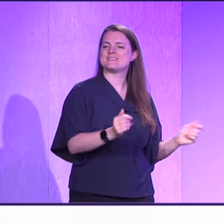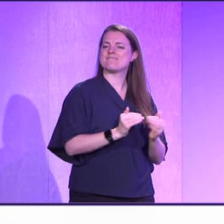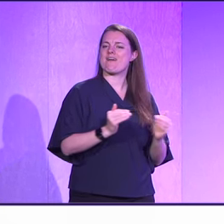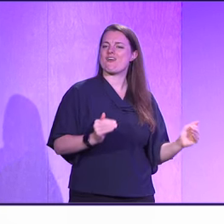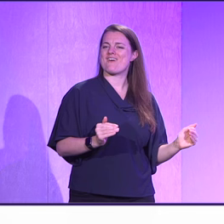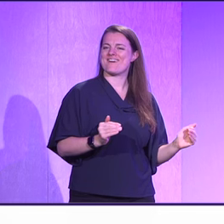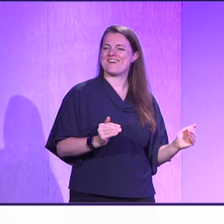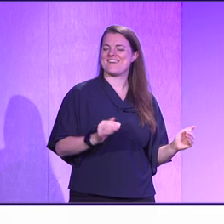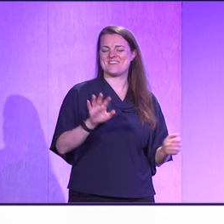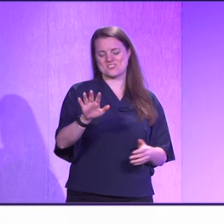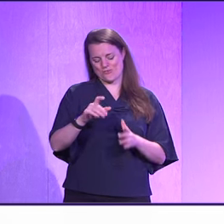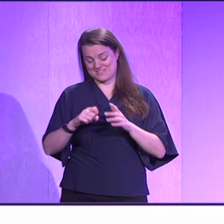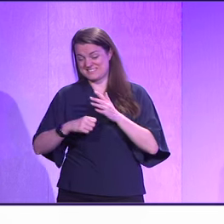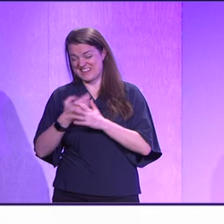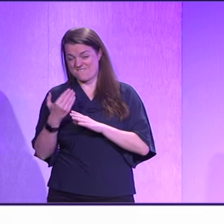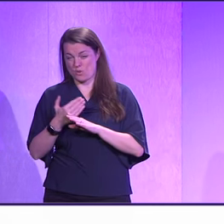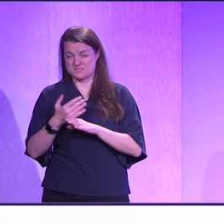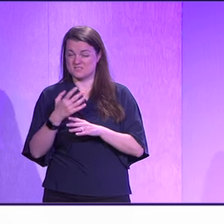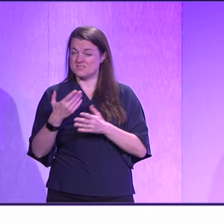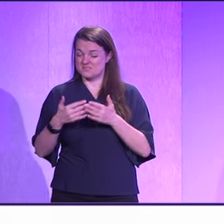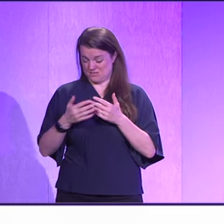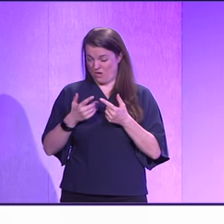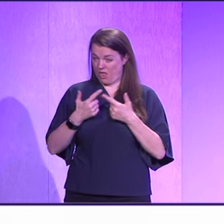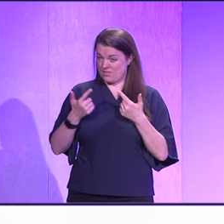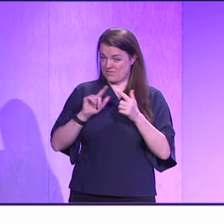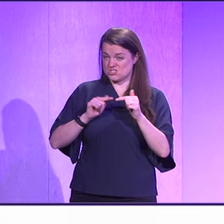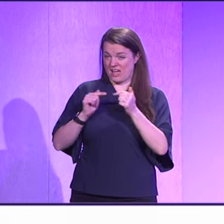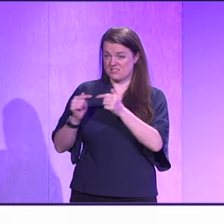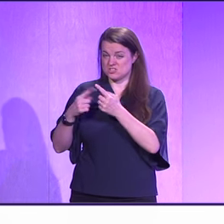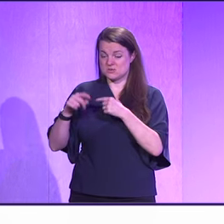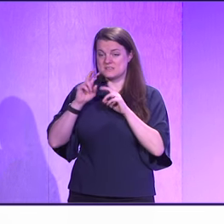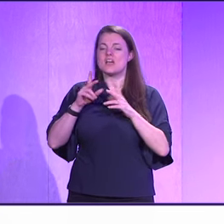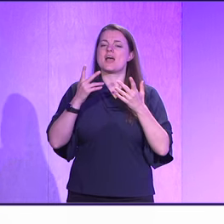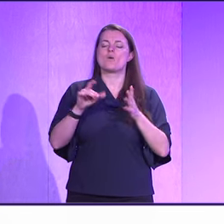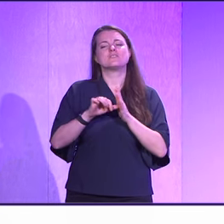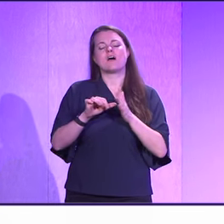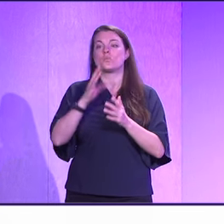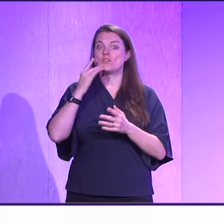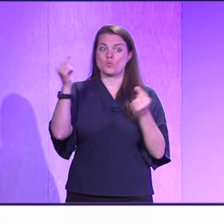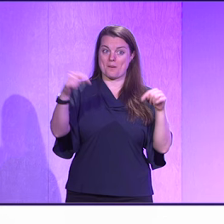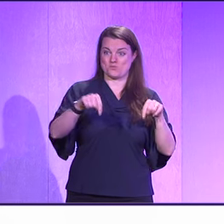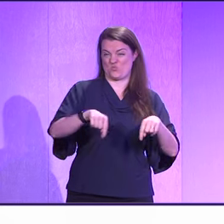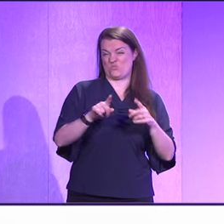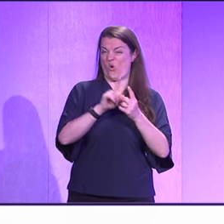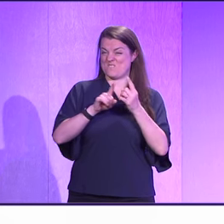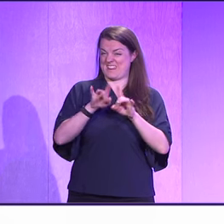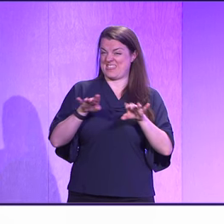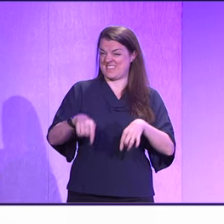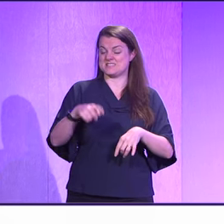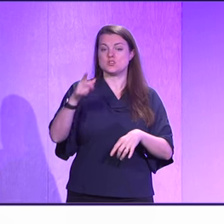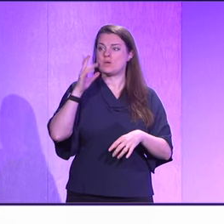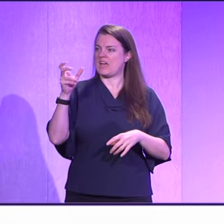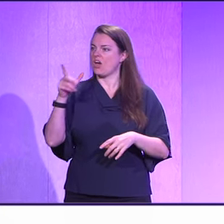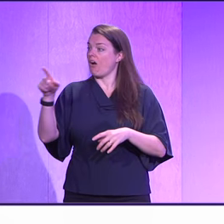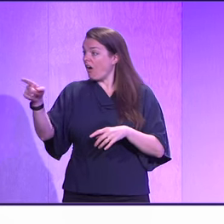really well and a lot of the challenges we face. It's really hard coming to some of these conferences and you hear, oh yeah, we're doing microservices and